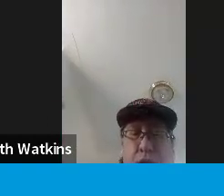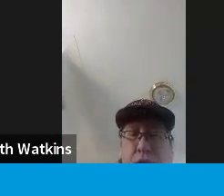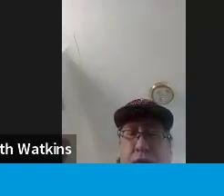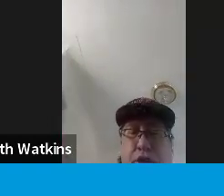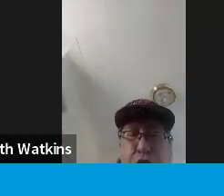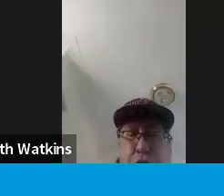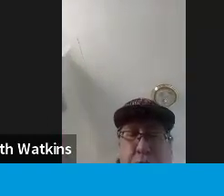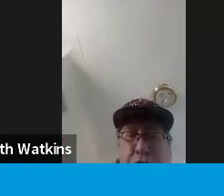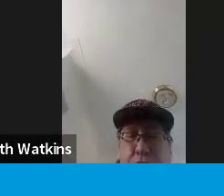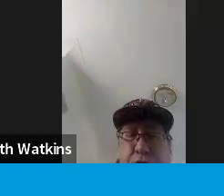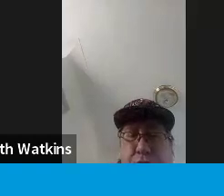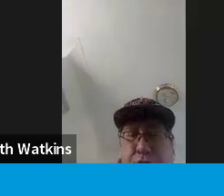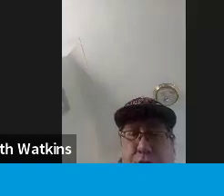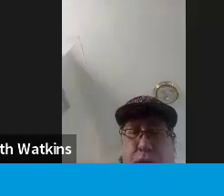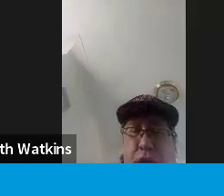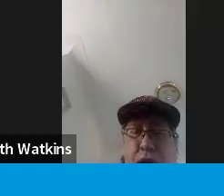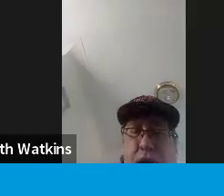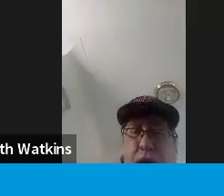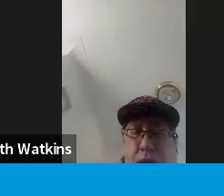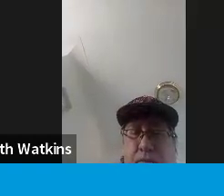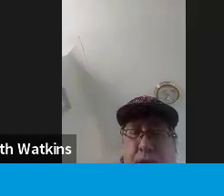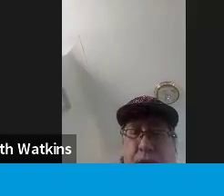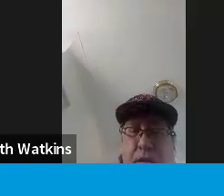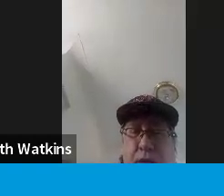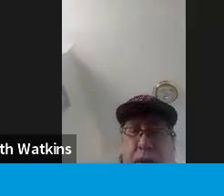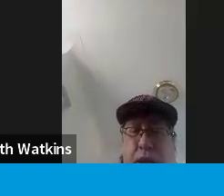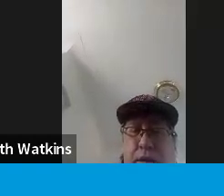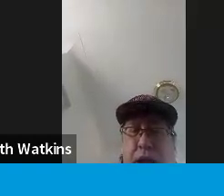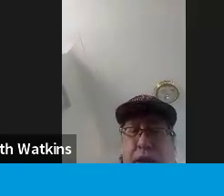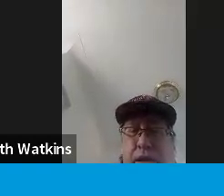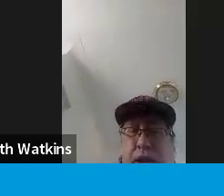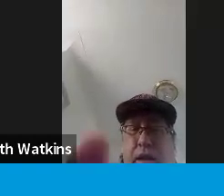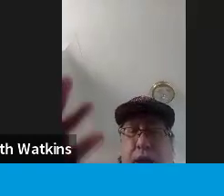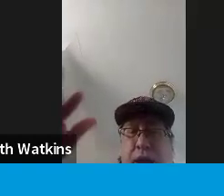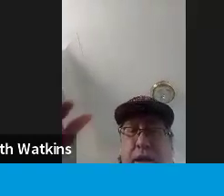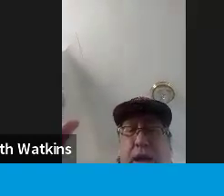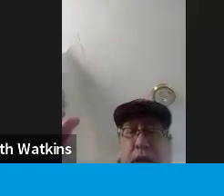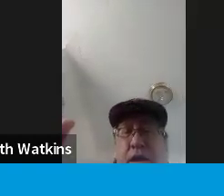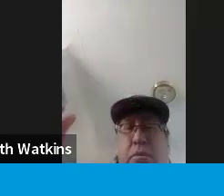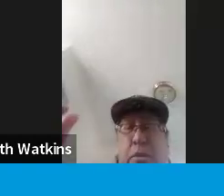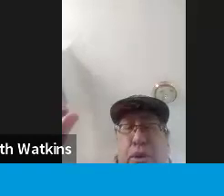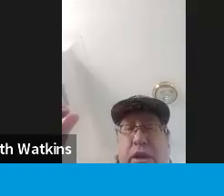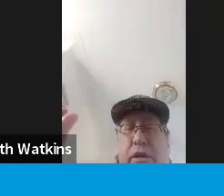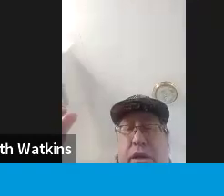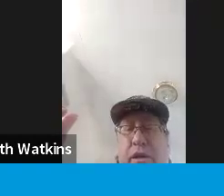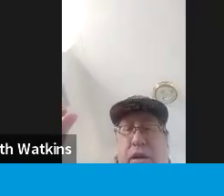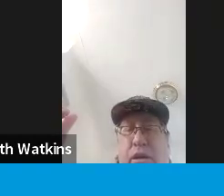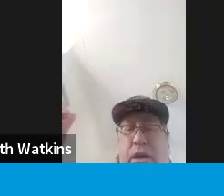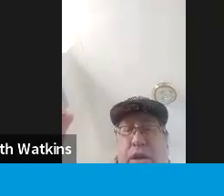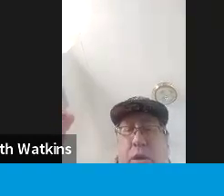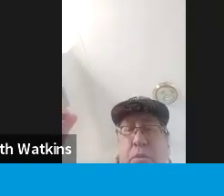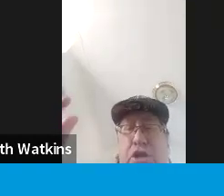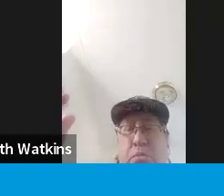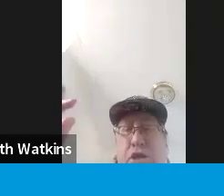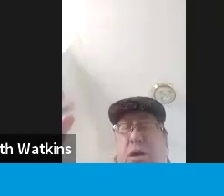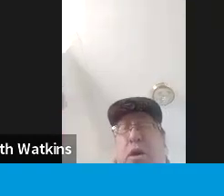so-and-so or new commissioner so-and-so, because I think it needs to be put in there that, you